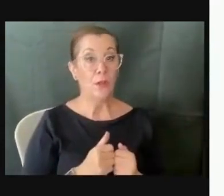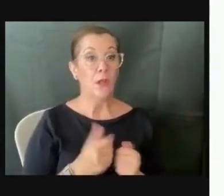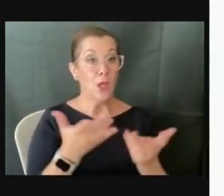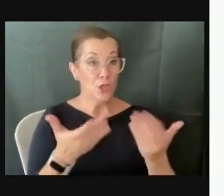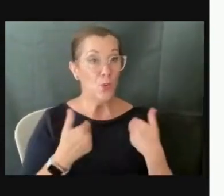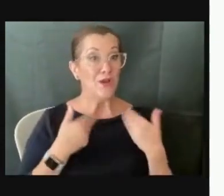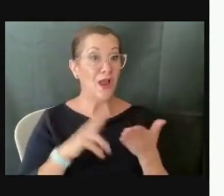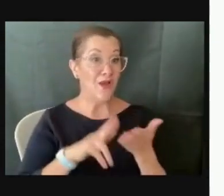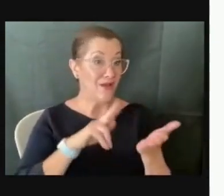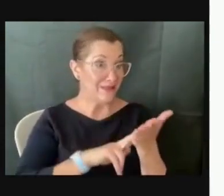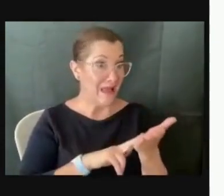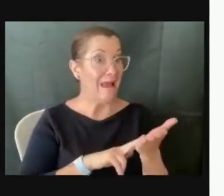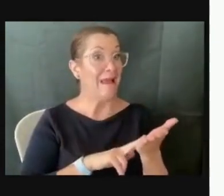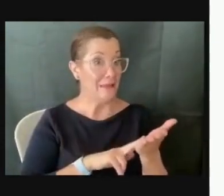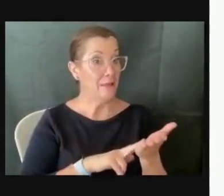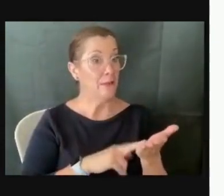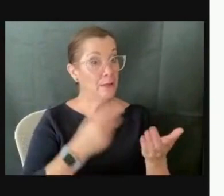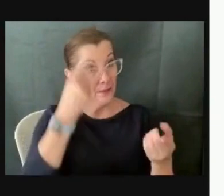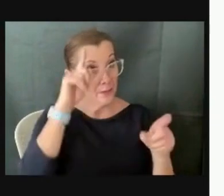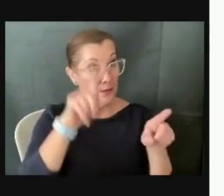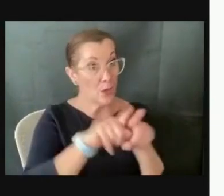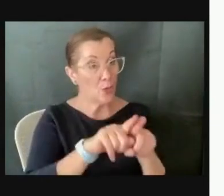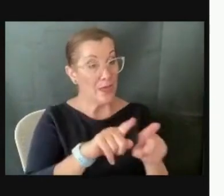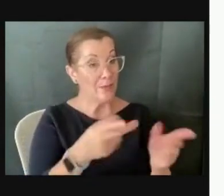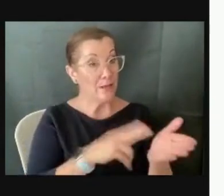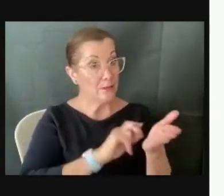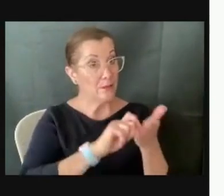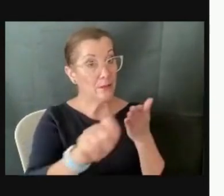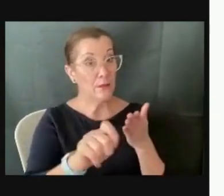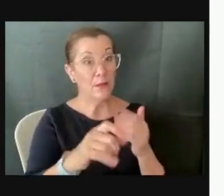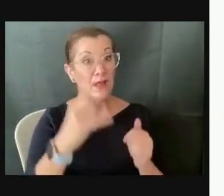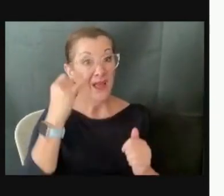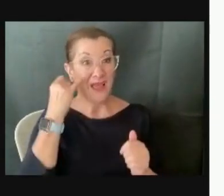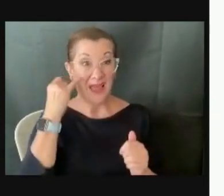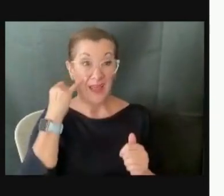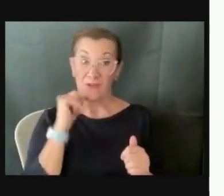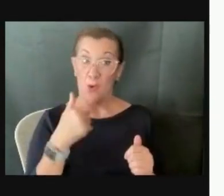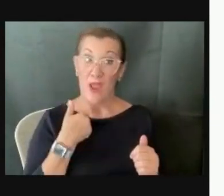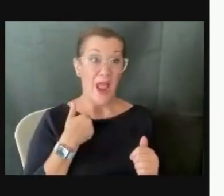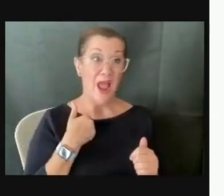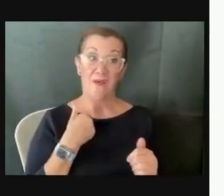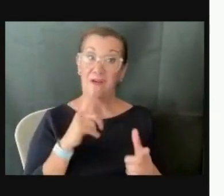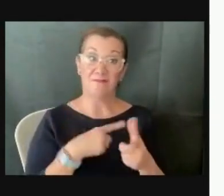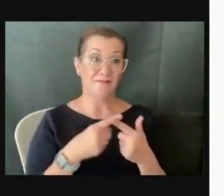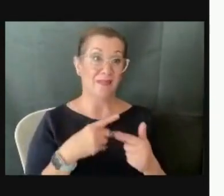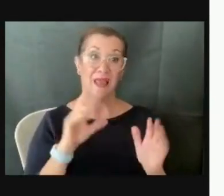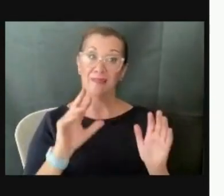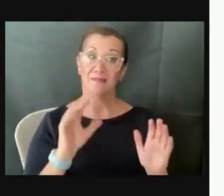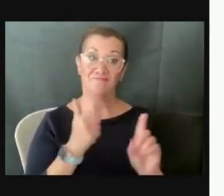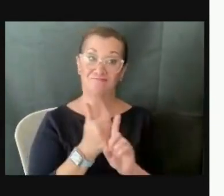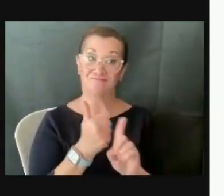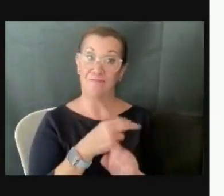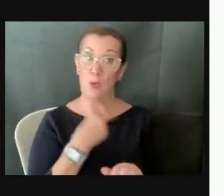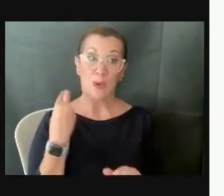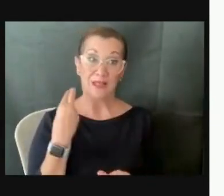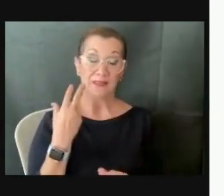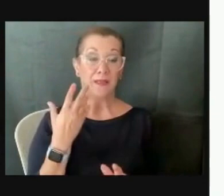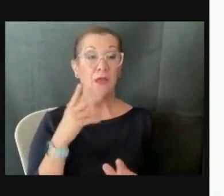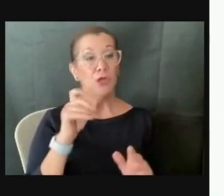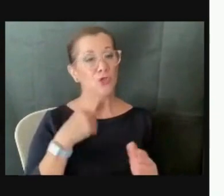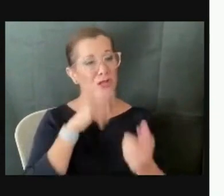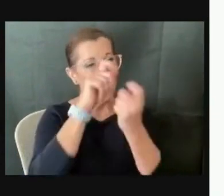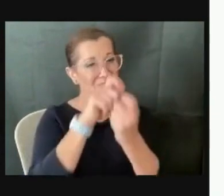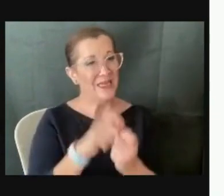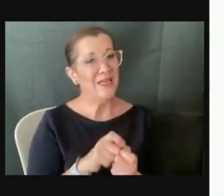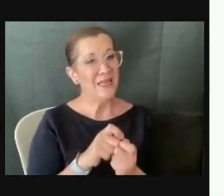signed agreement. Anybody that's working outside of those, you're putting yourself at risk. But they should, at the very least, detail what the scope of